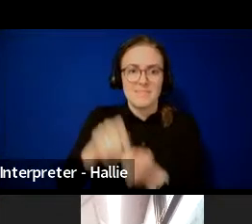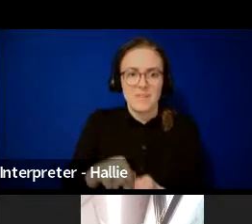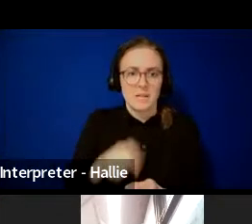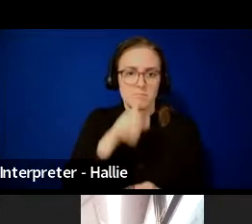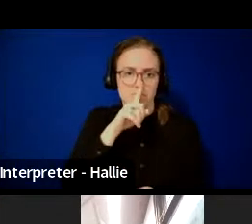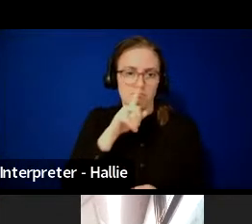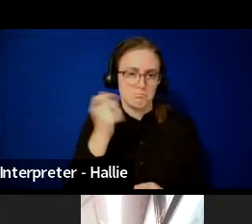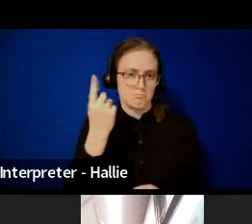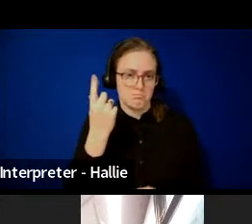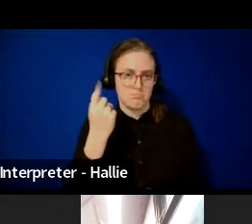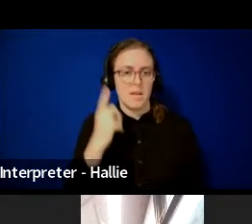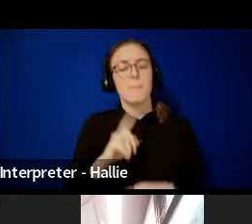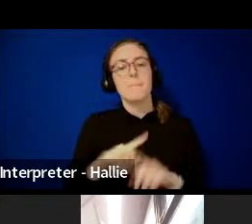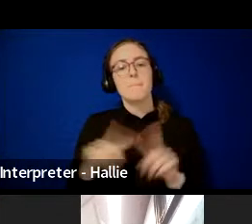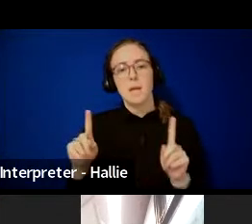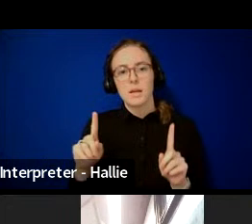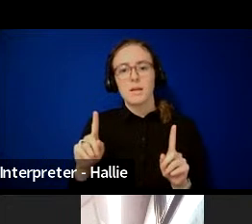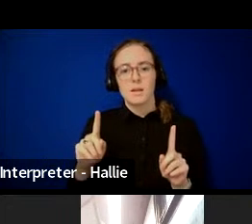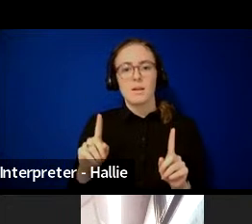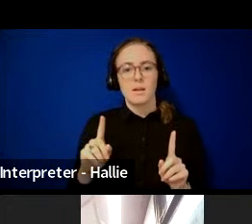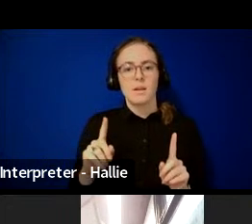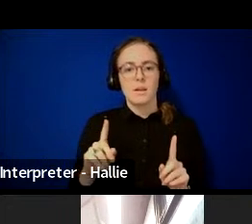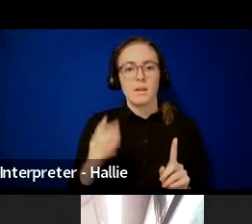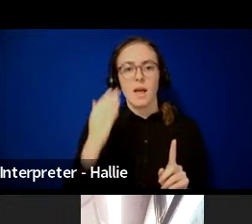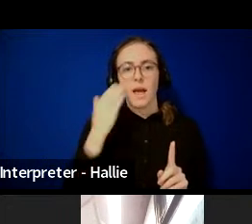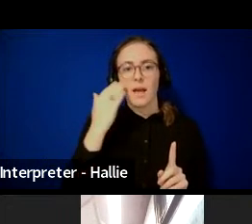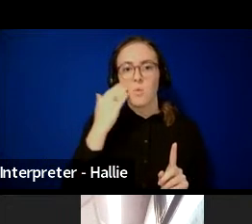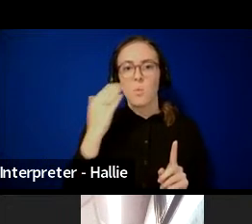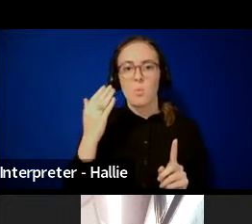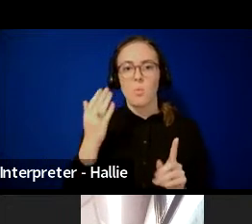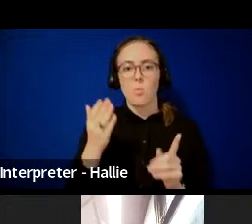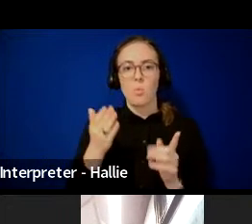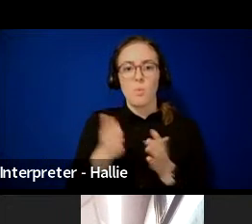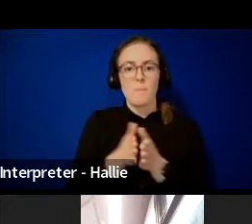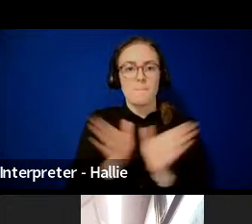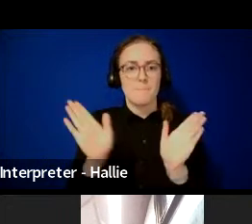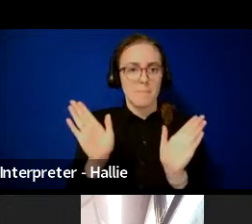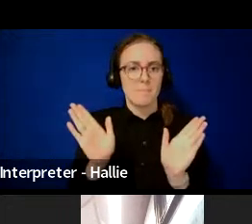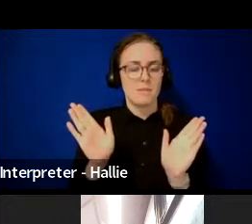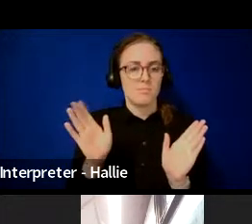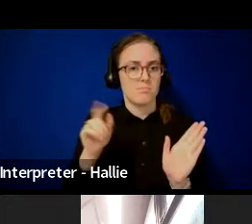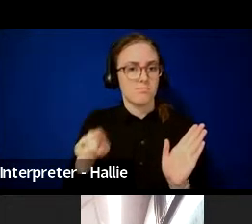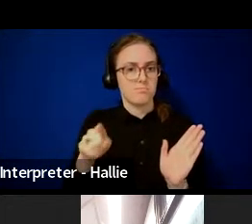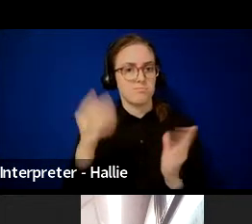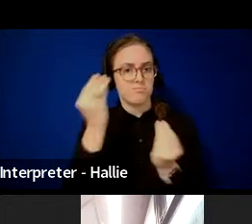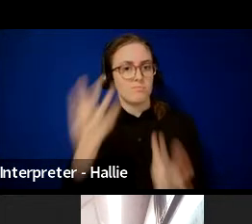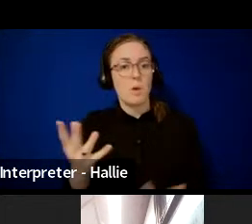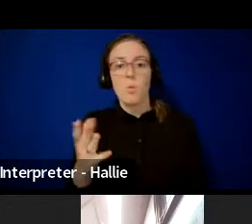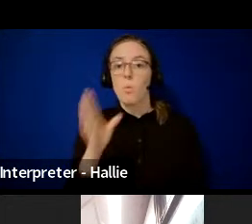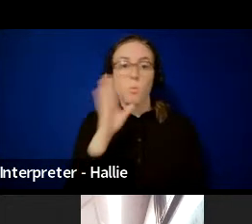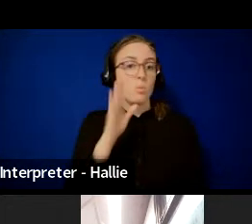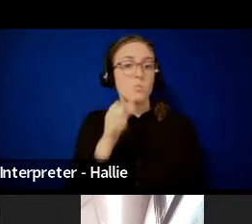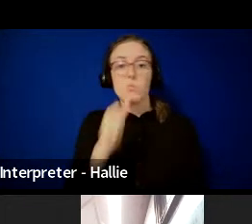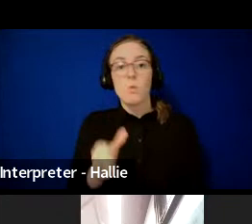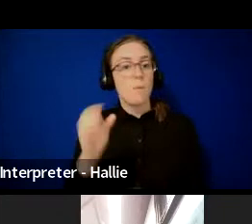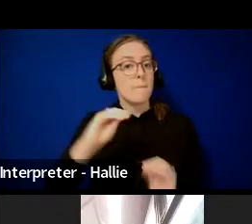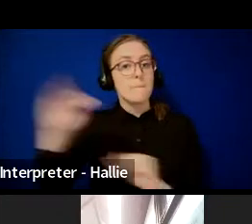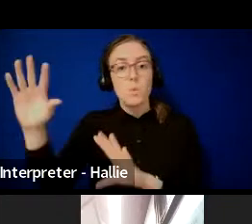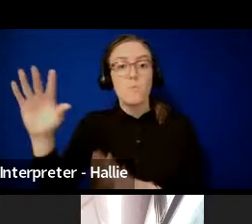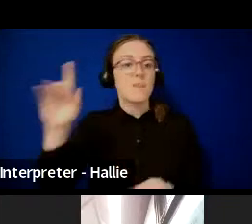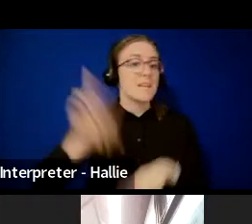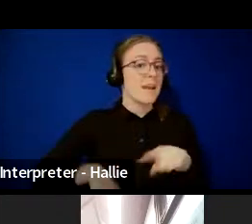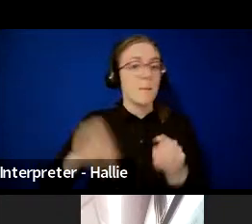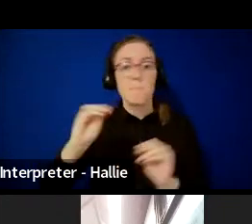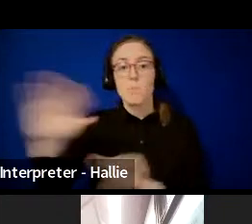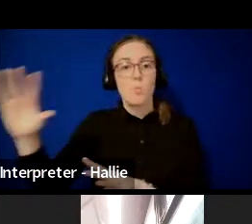but I know it was publicly stated that it was not going to be moved and it couldn't be moved at my request